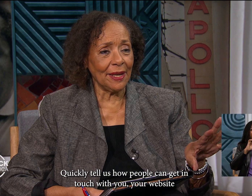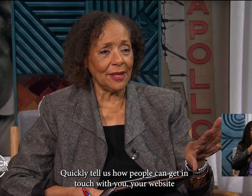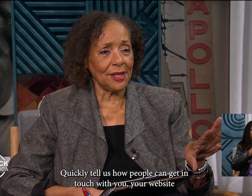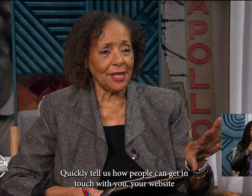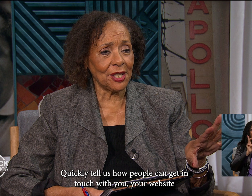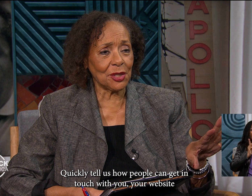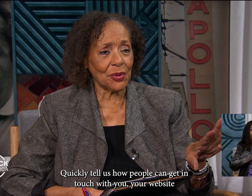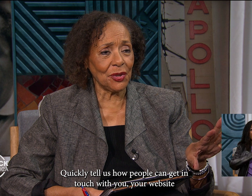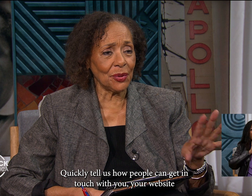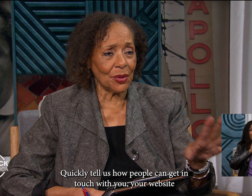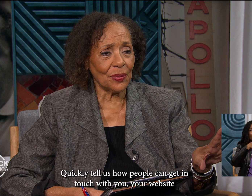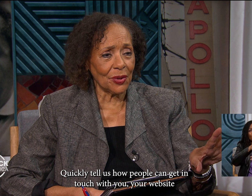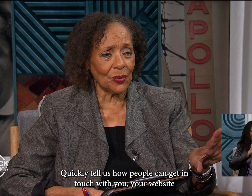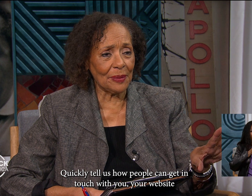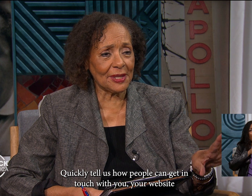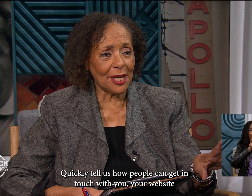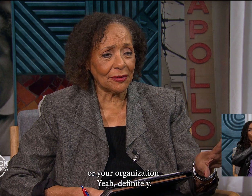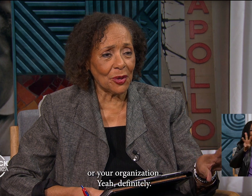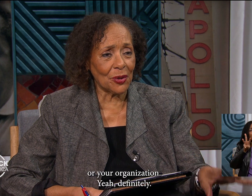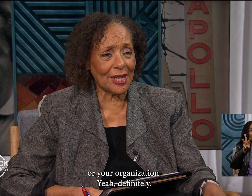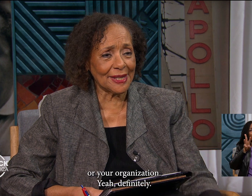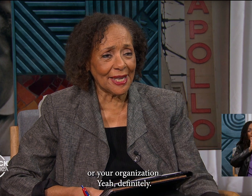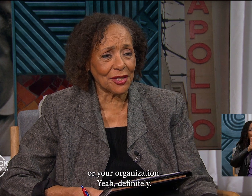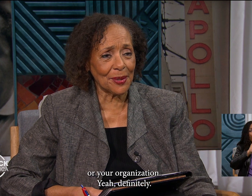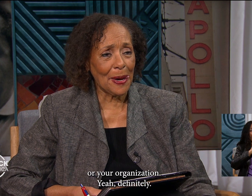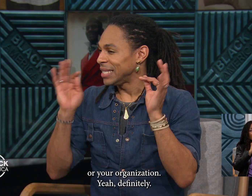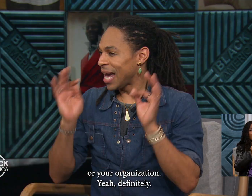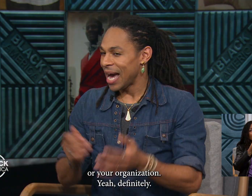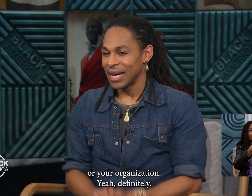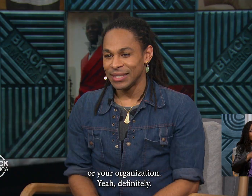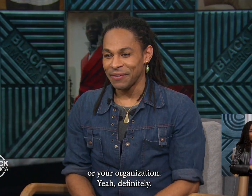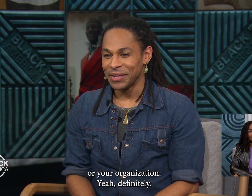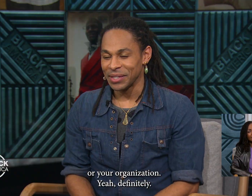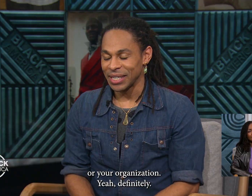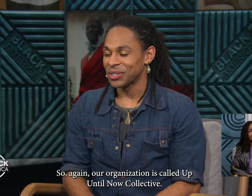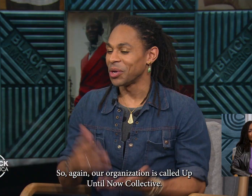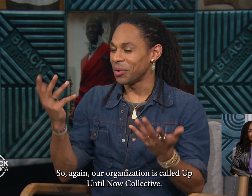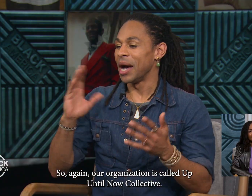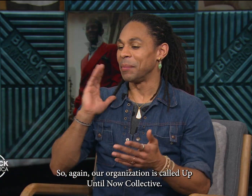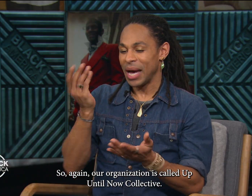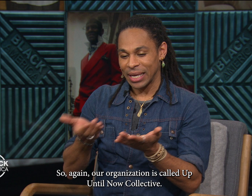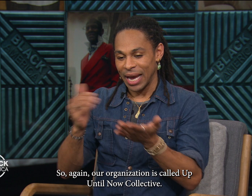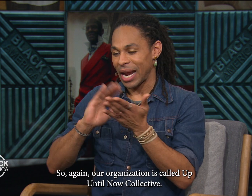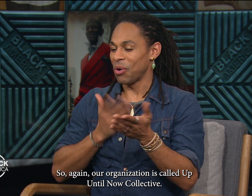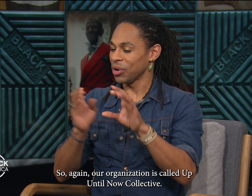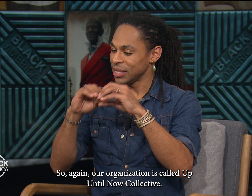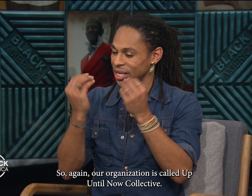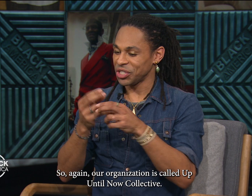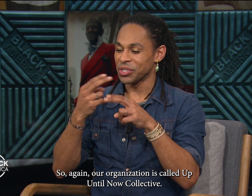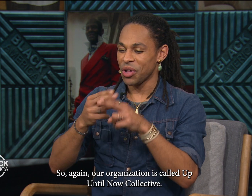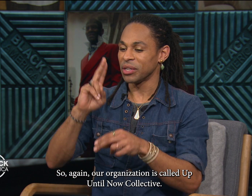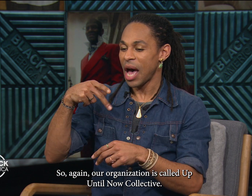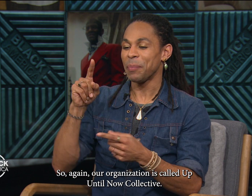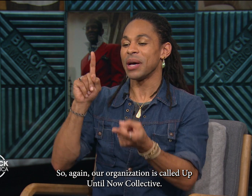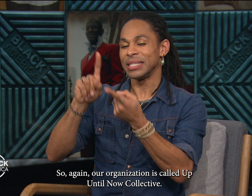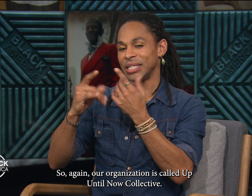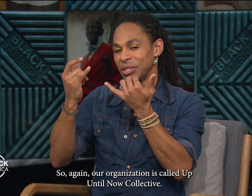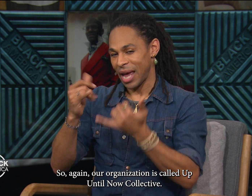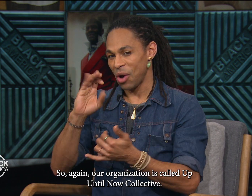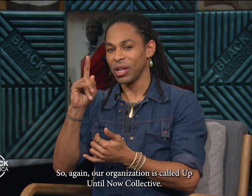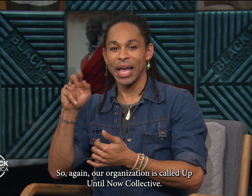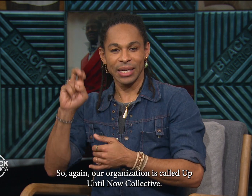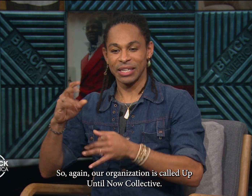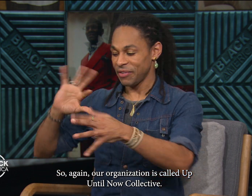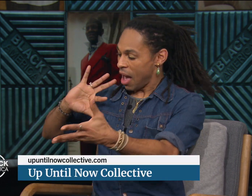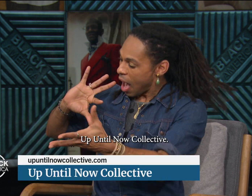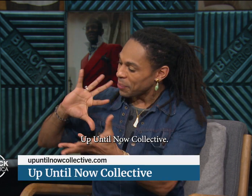get in touch with you, your website from your organization. Yeah, definitely. So again, our organization is called Up Until